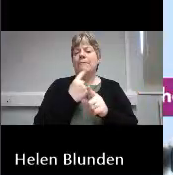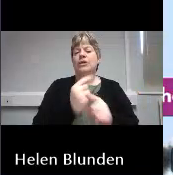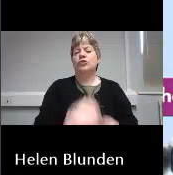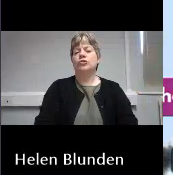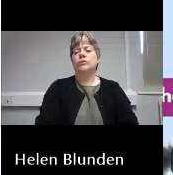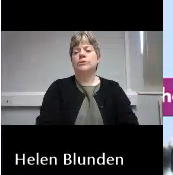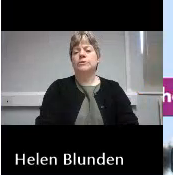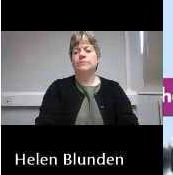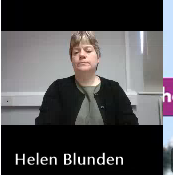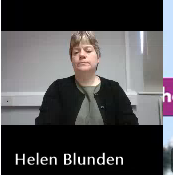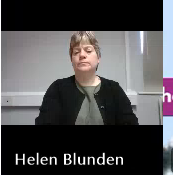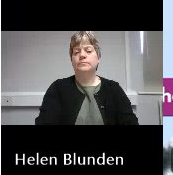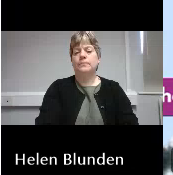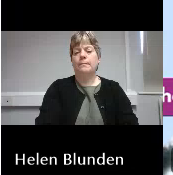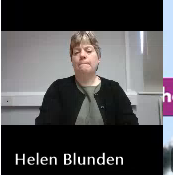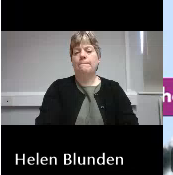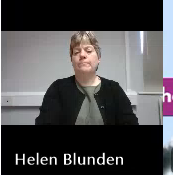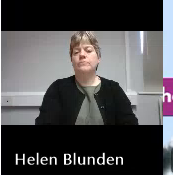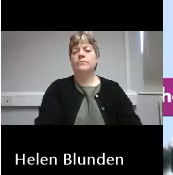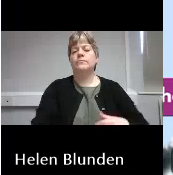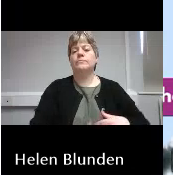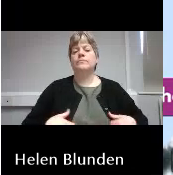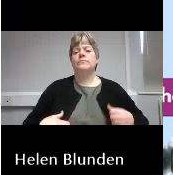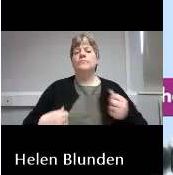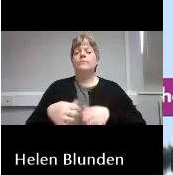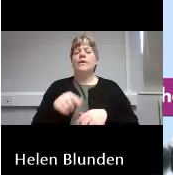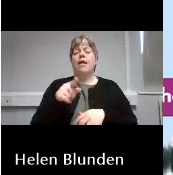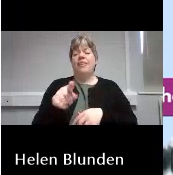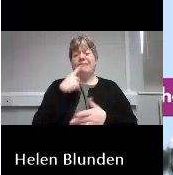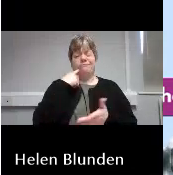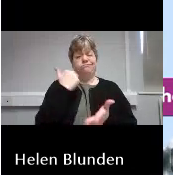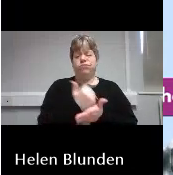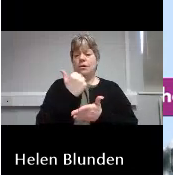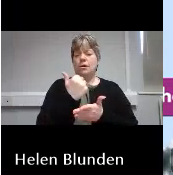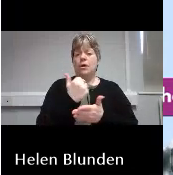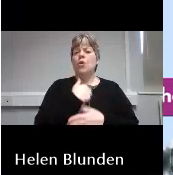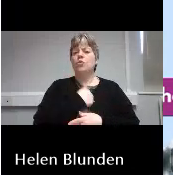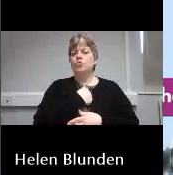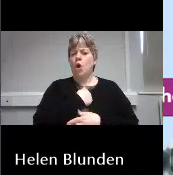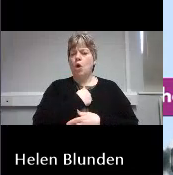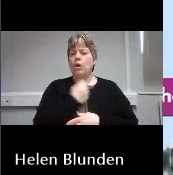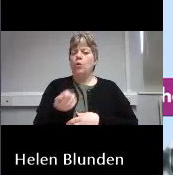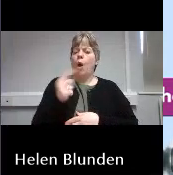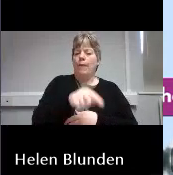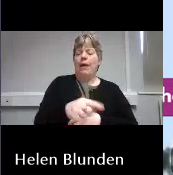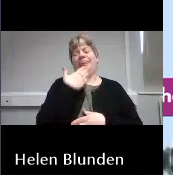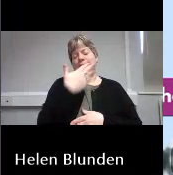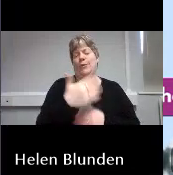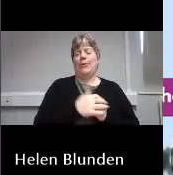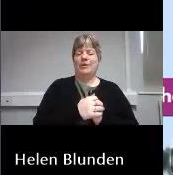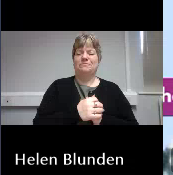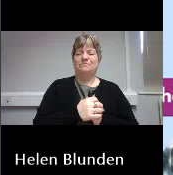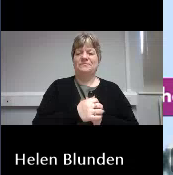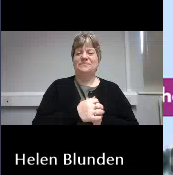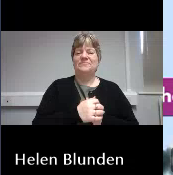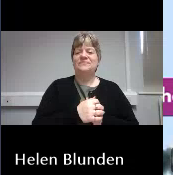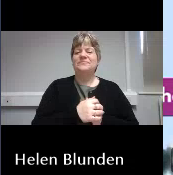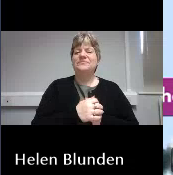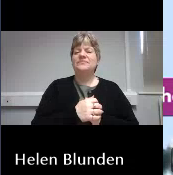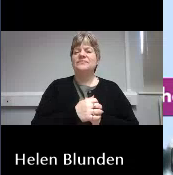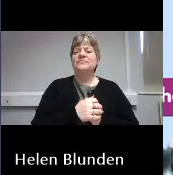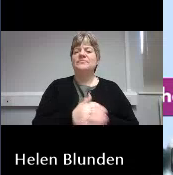ago, which is a great way. Oh, sorry, Maggie, can you go back one? Thank you.